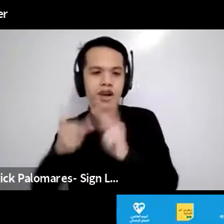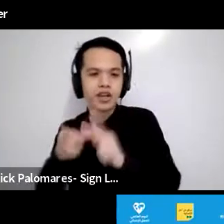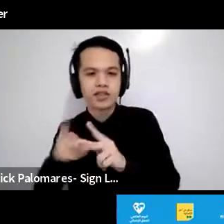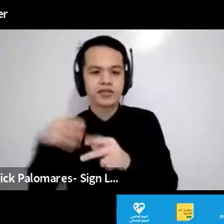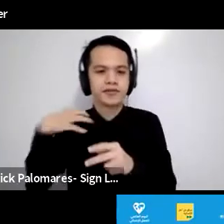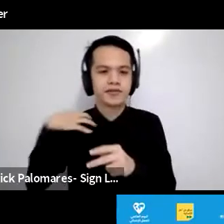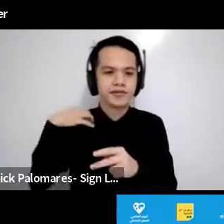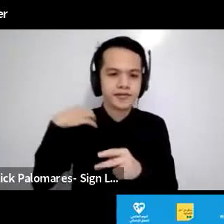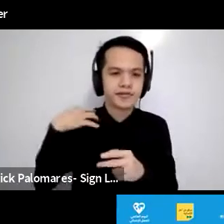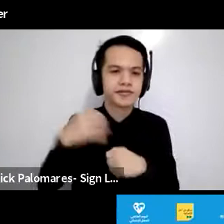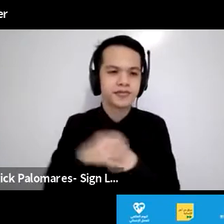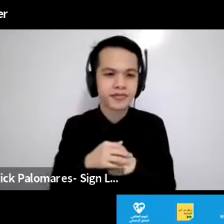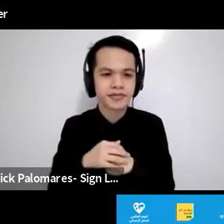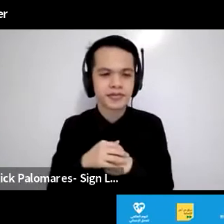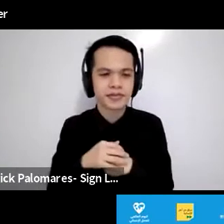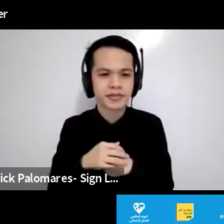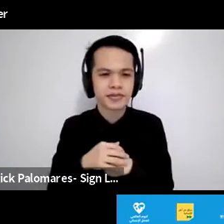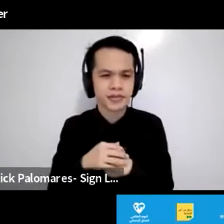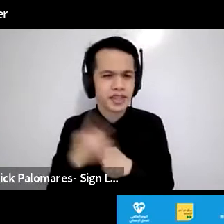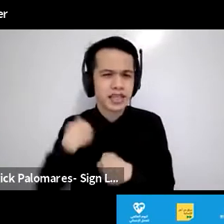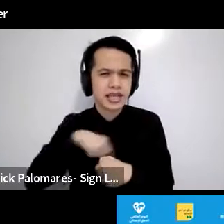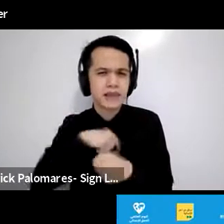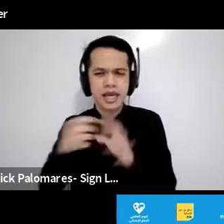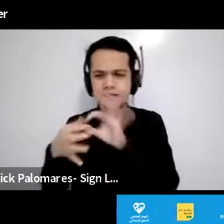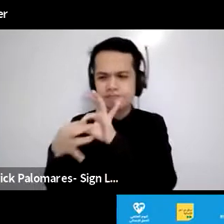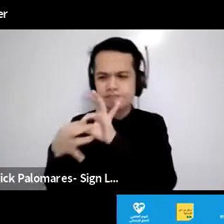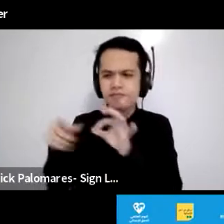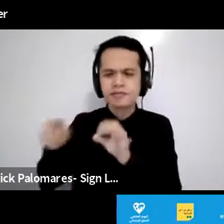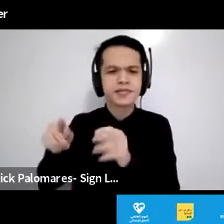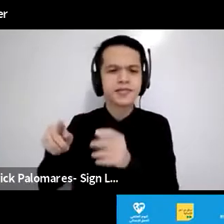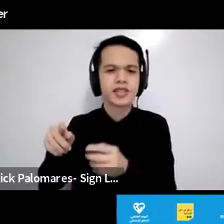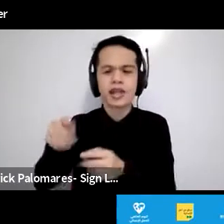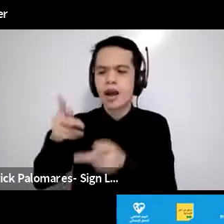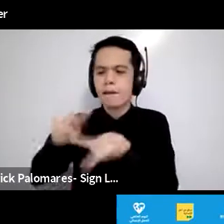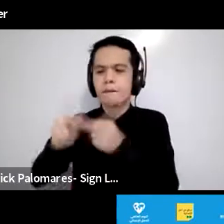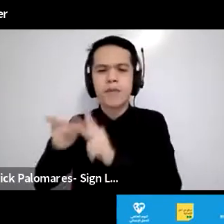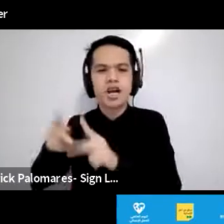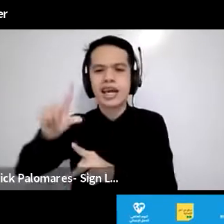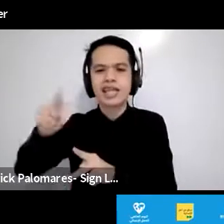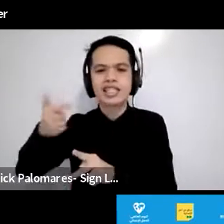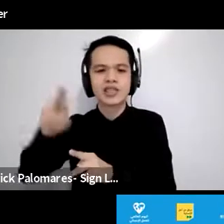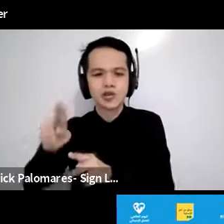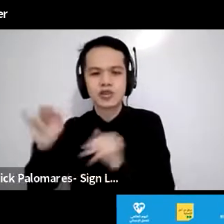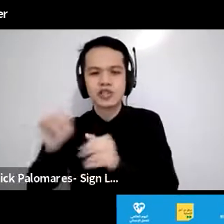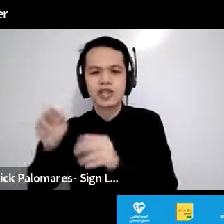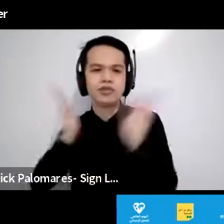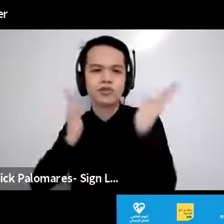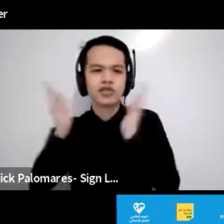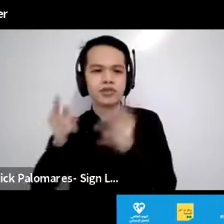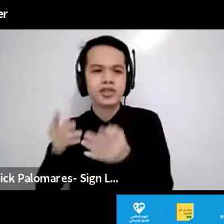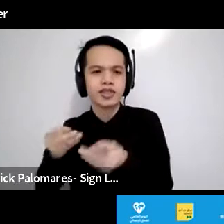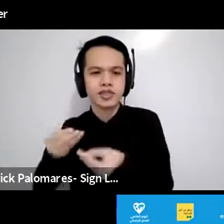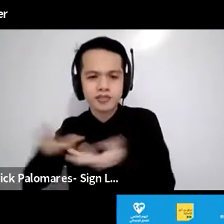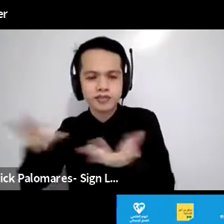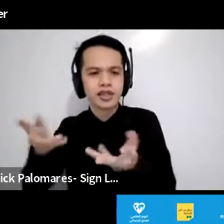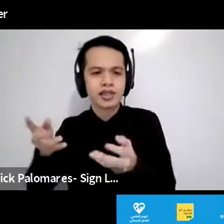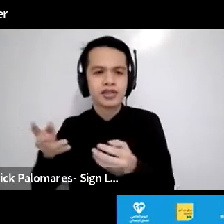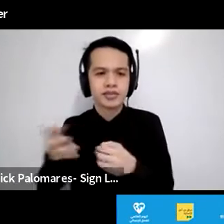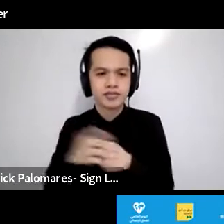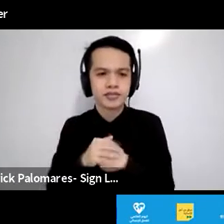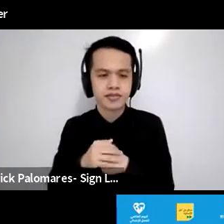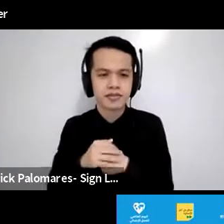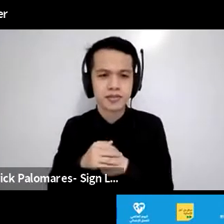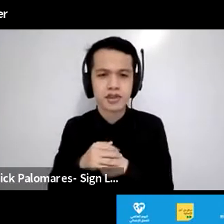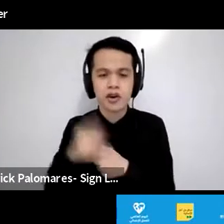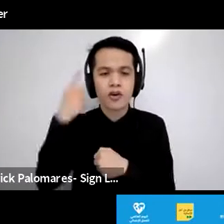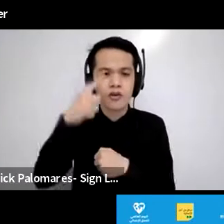Oxfam staff. We coordinated with partner LGUs and financial service providers, and even MIMOs, in setting up